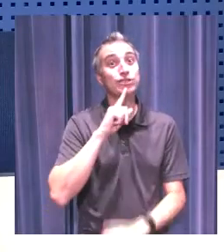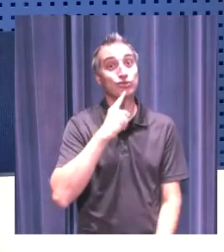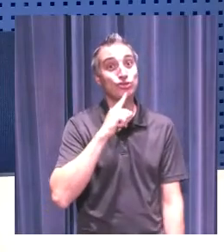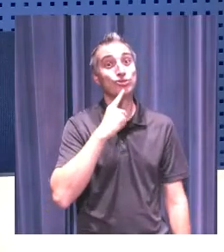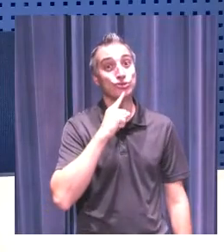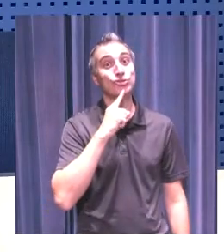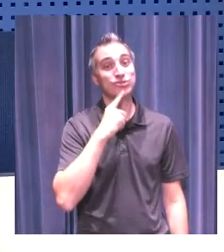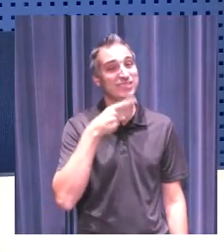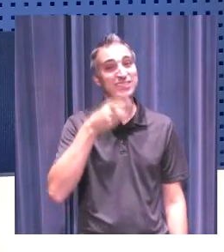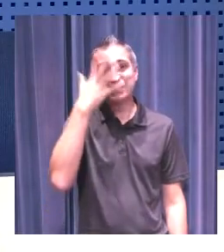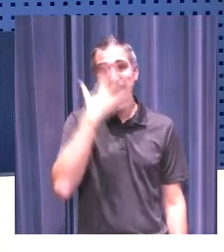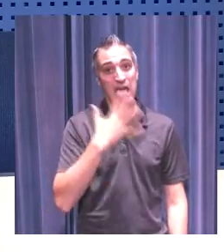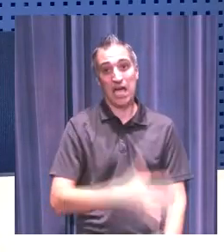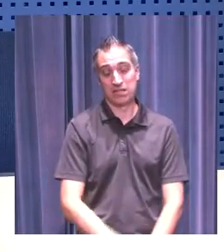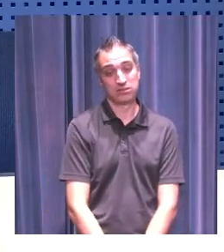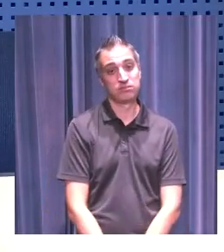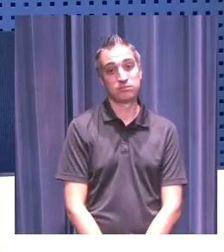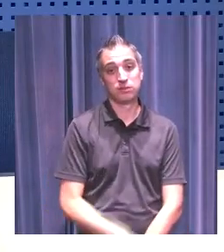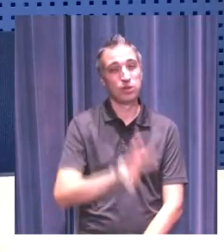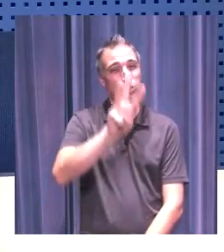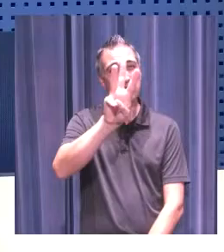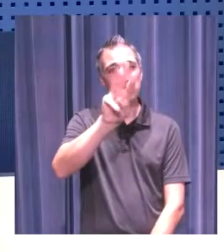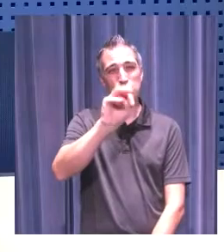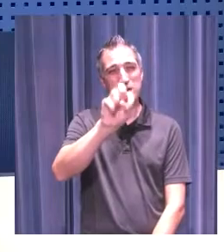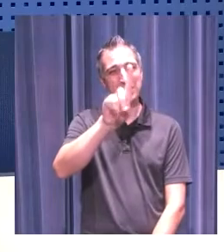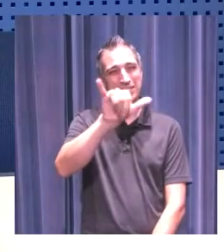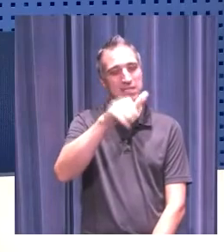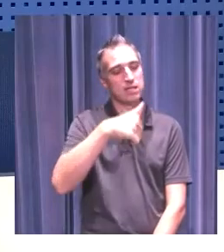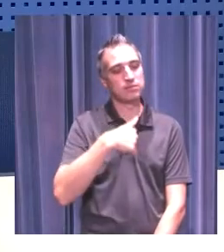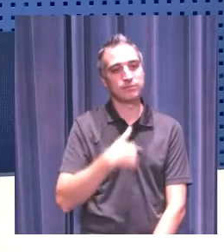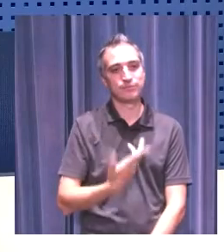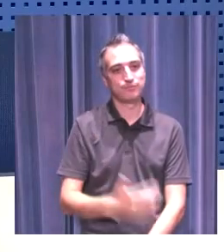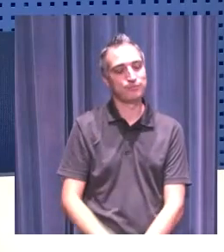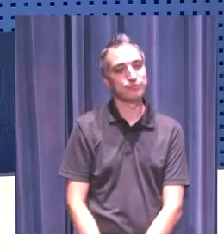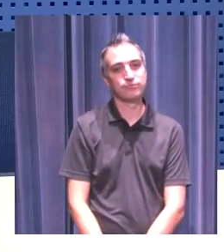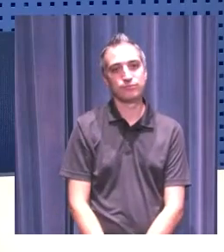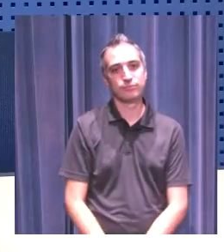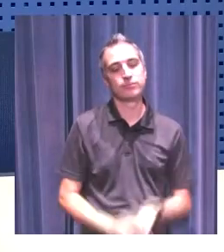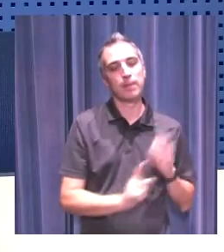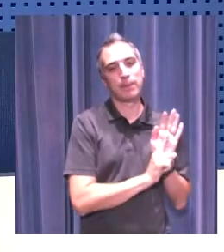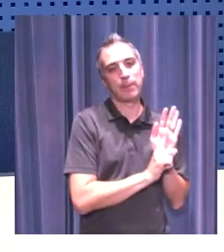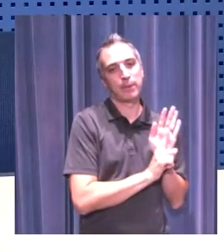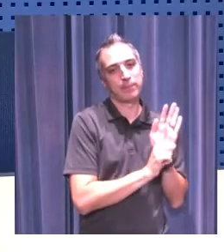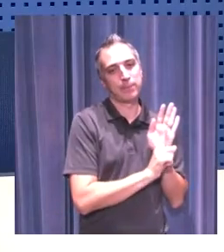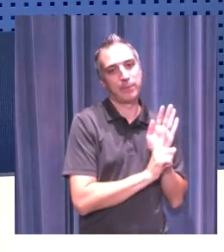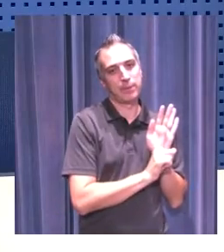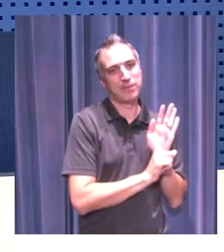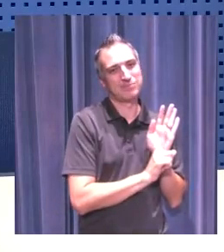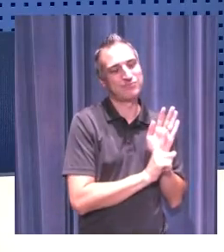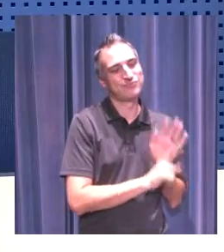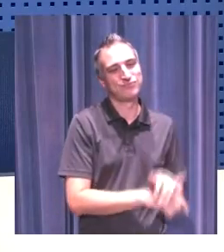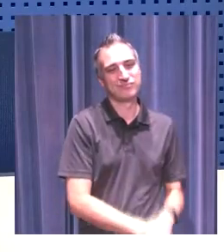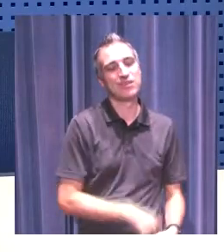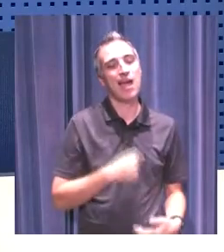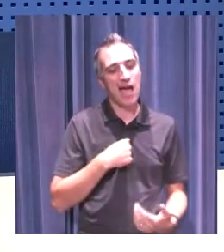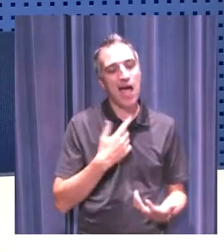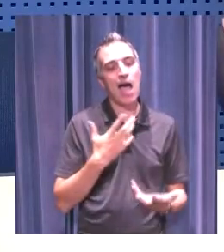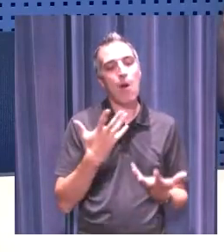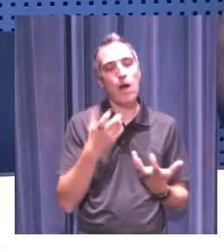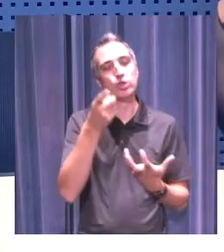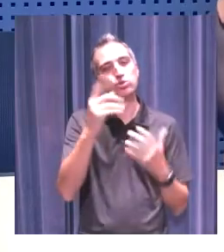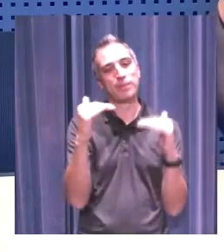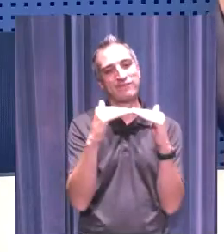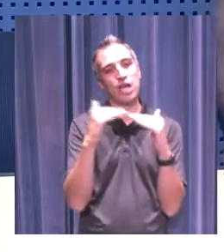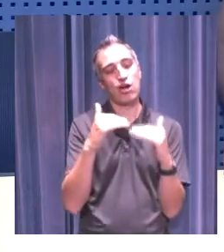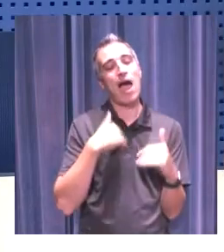really sad. And Wendy, I swear, man, I really wanted you to be fair.